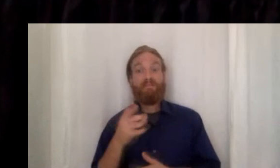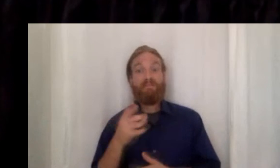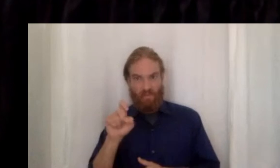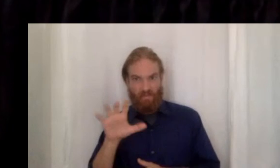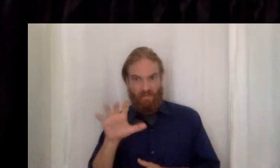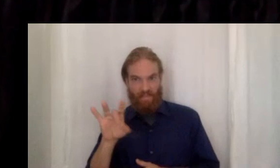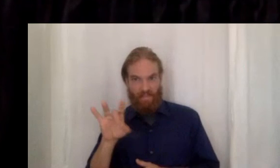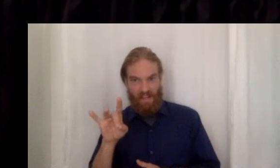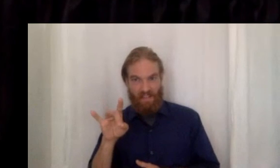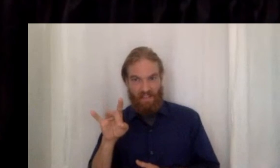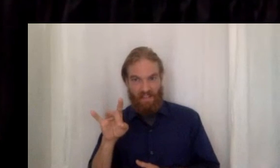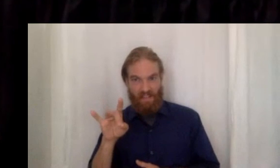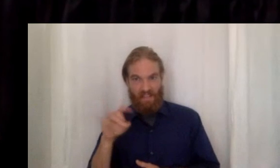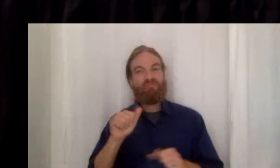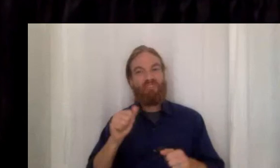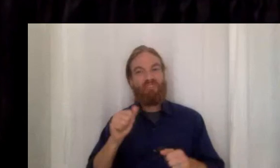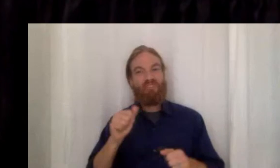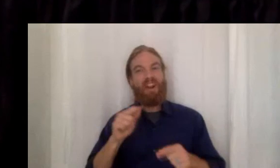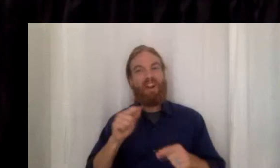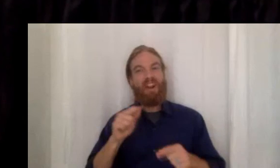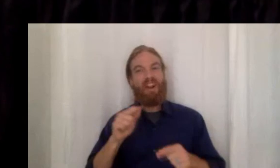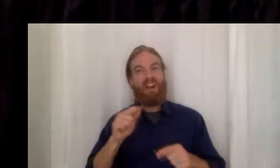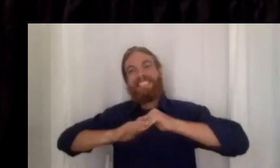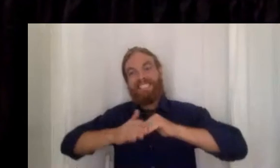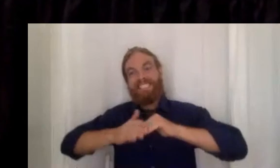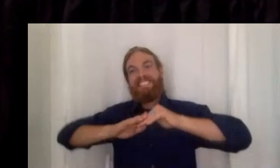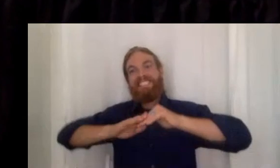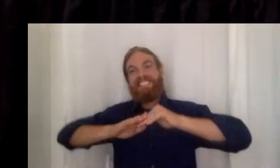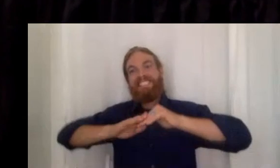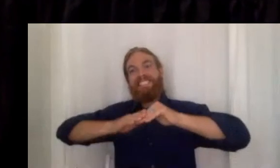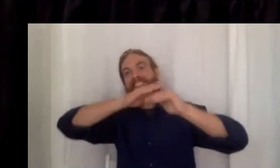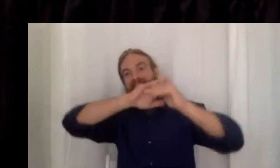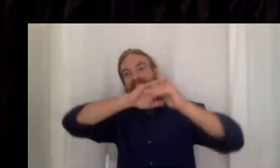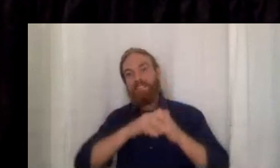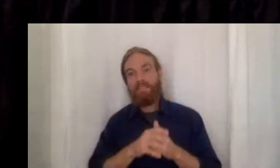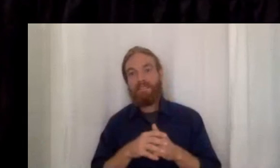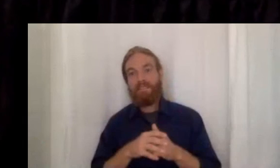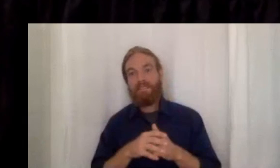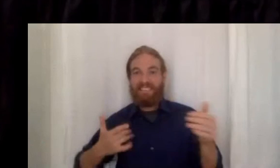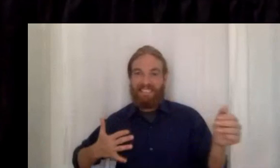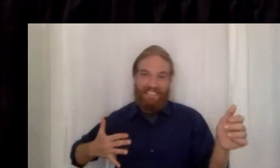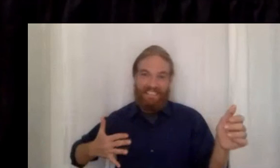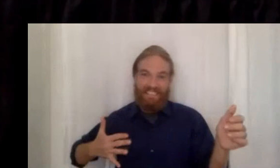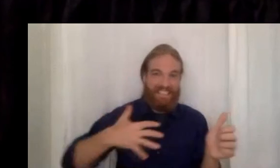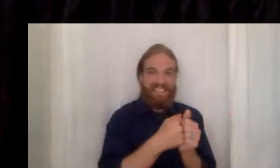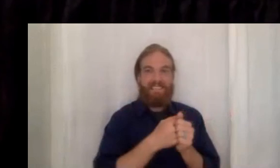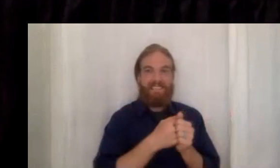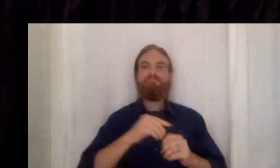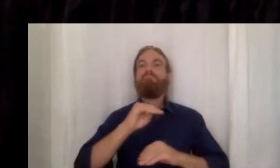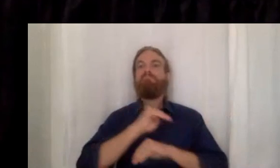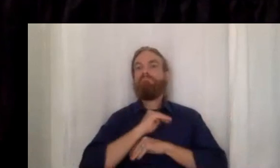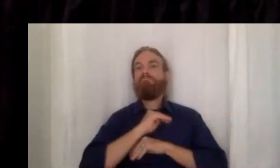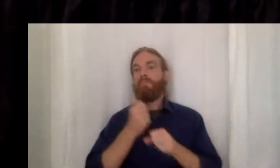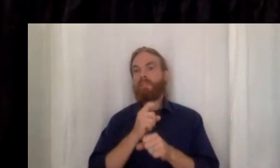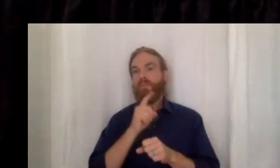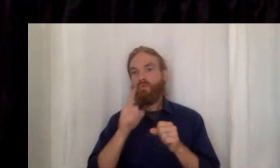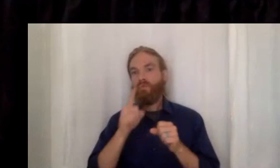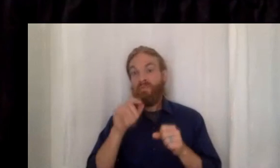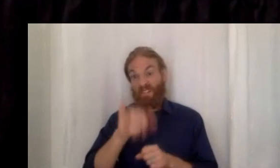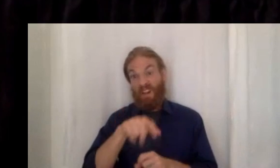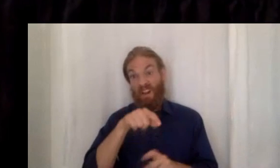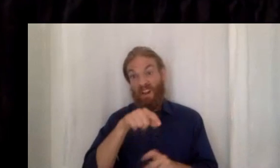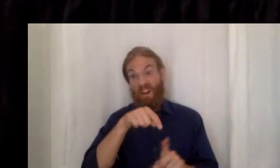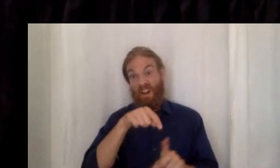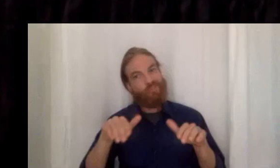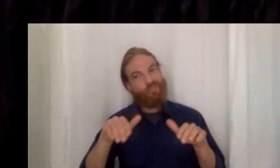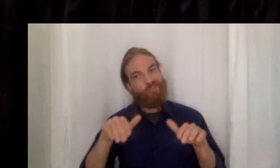surging to meet the needs, which is an ongoing challenge. We have about 180